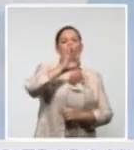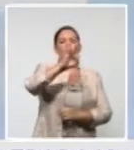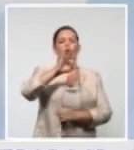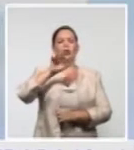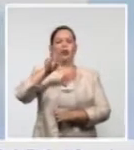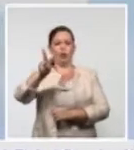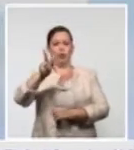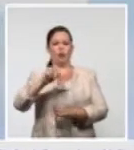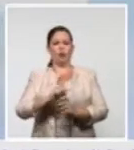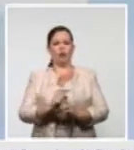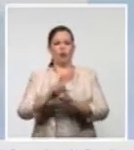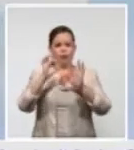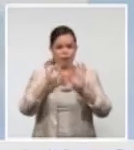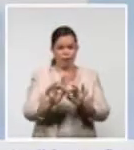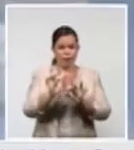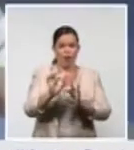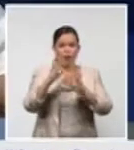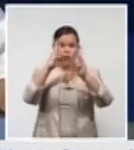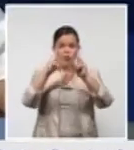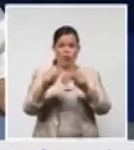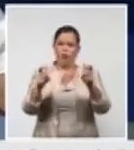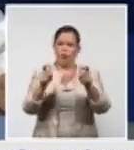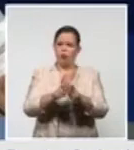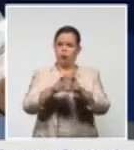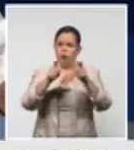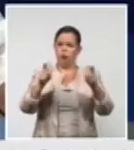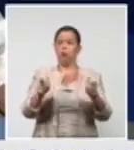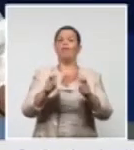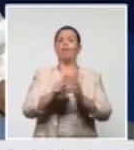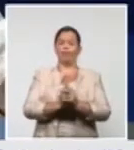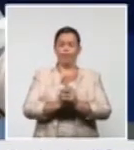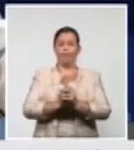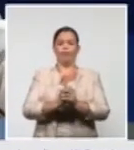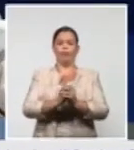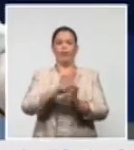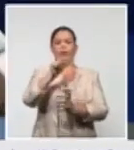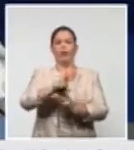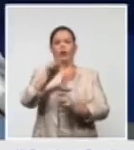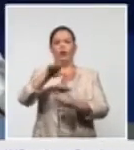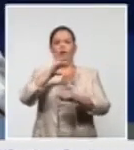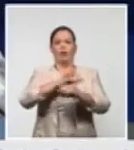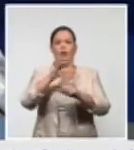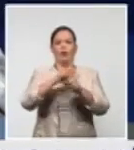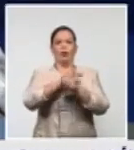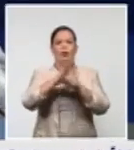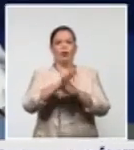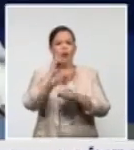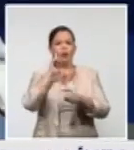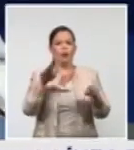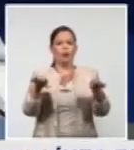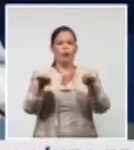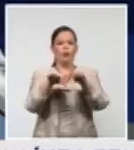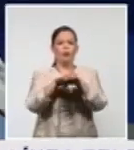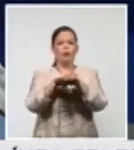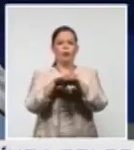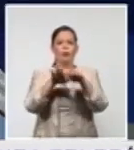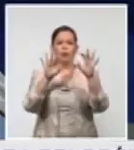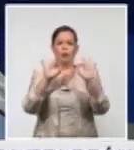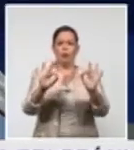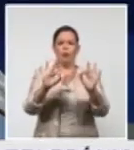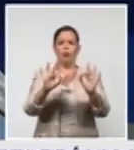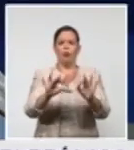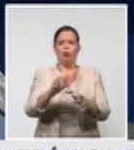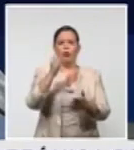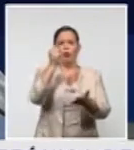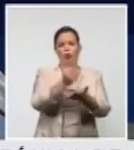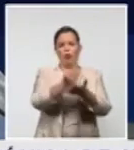746 suspected cases and 582 confirmed active cases. A high number,